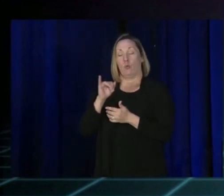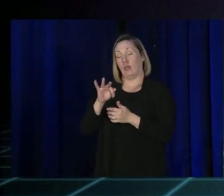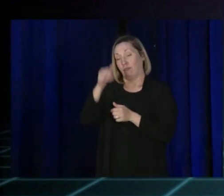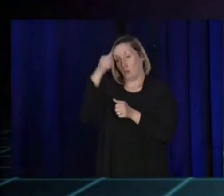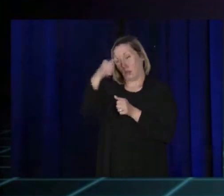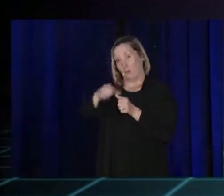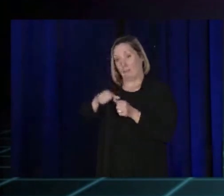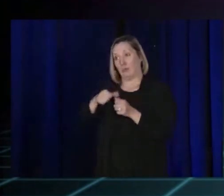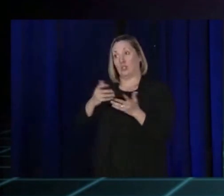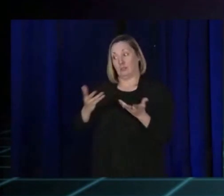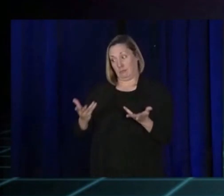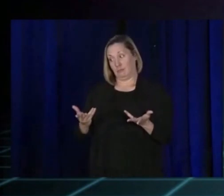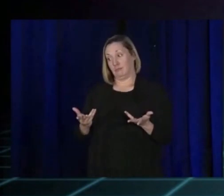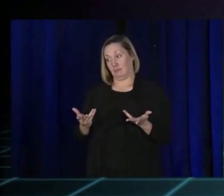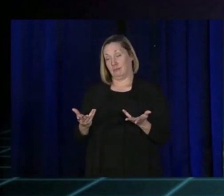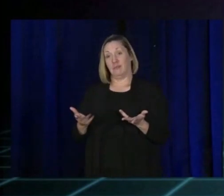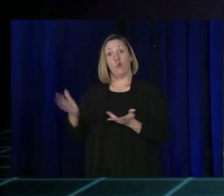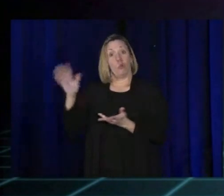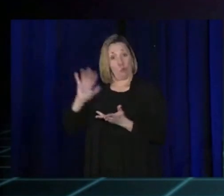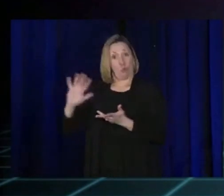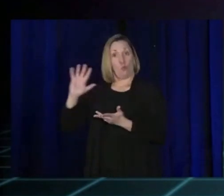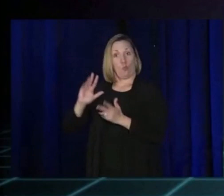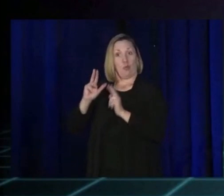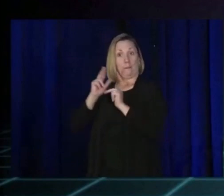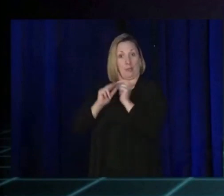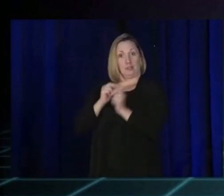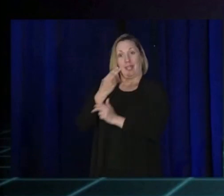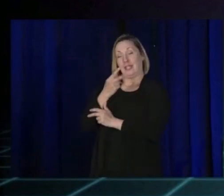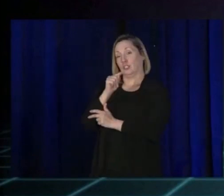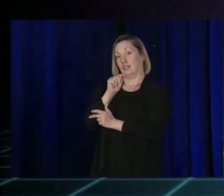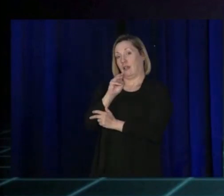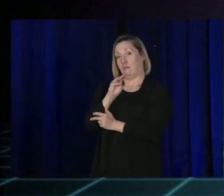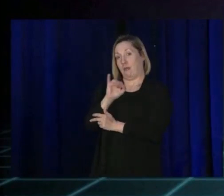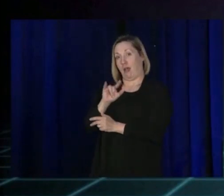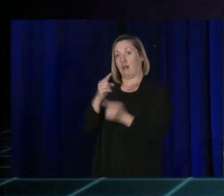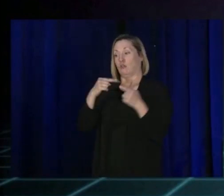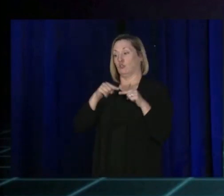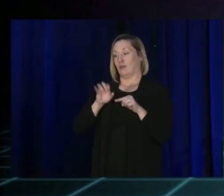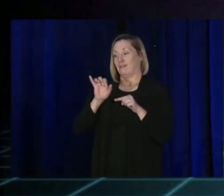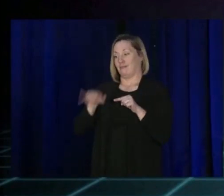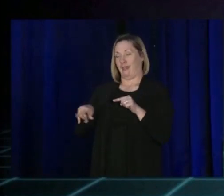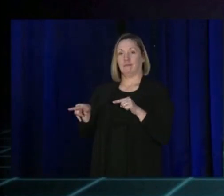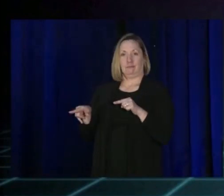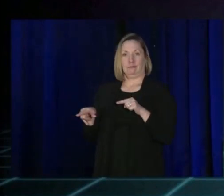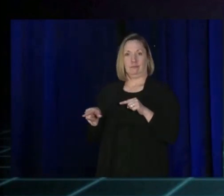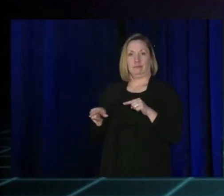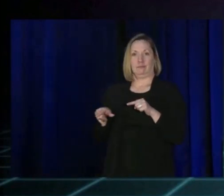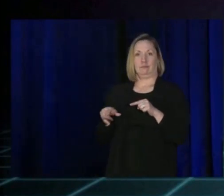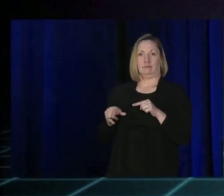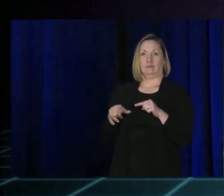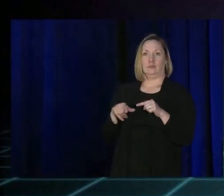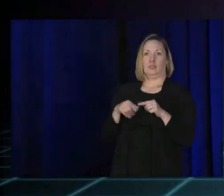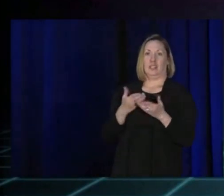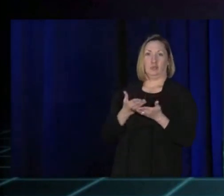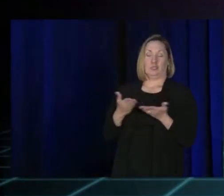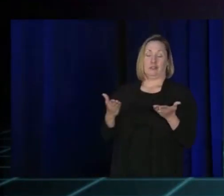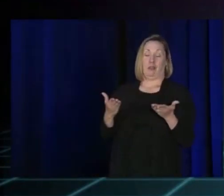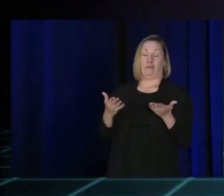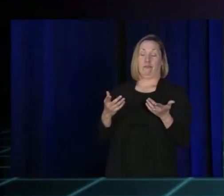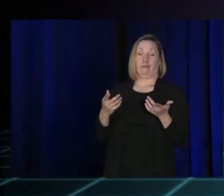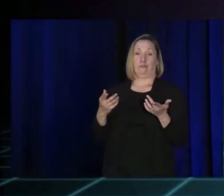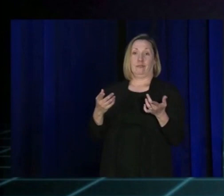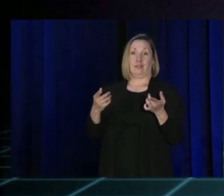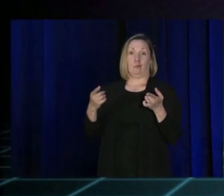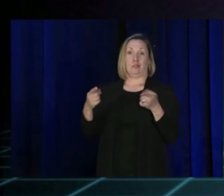right, we built the HTML during this time at build time. There was stuff that was happening.